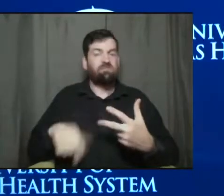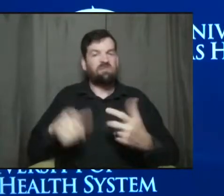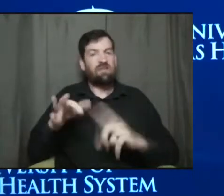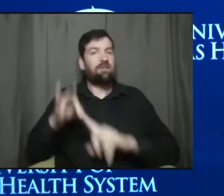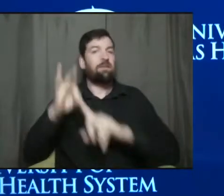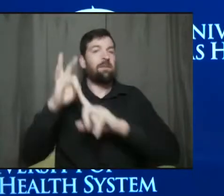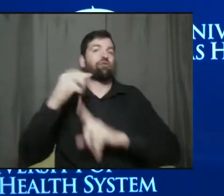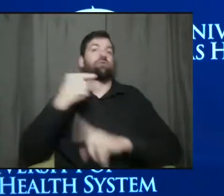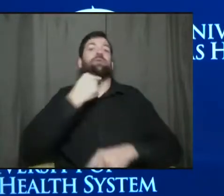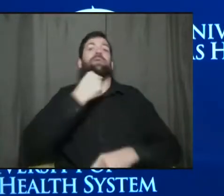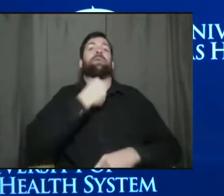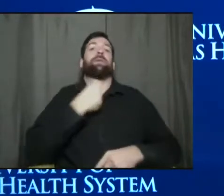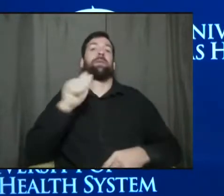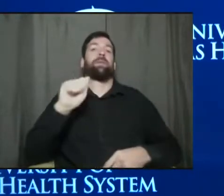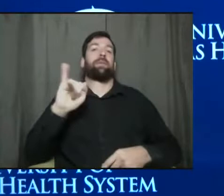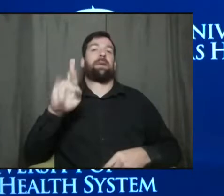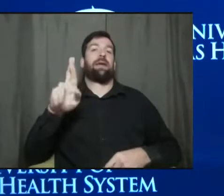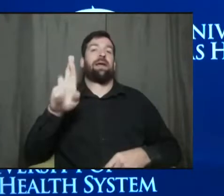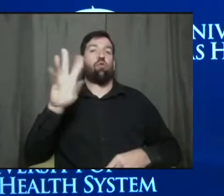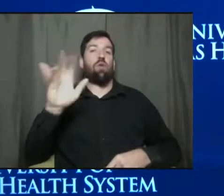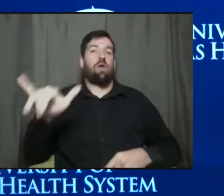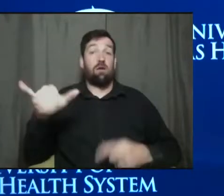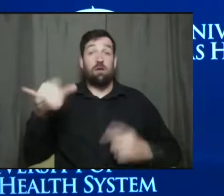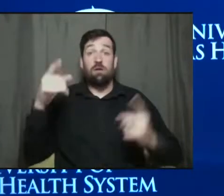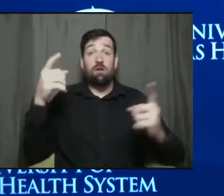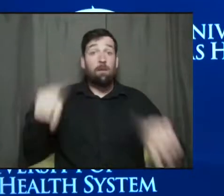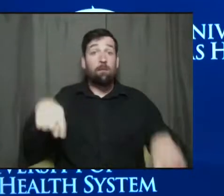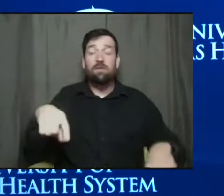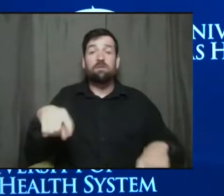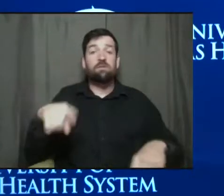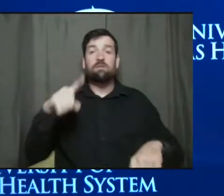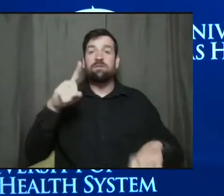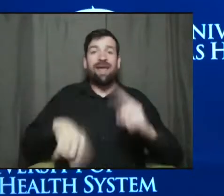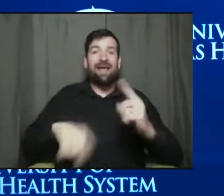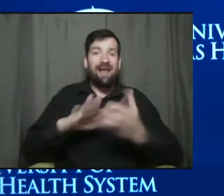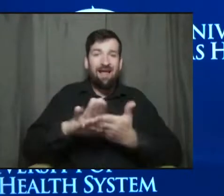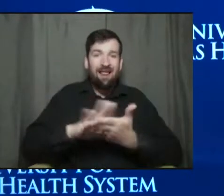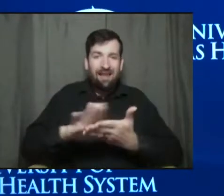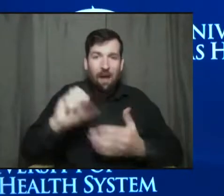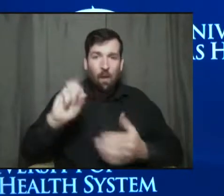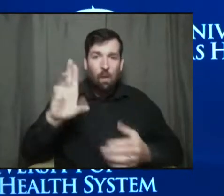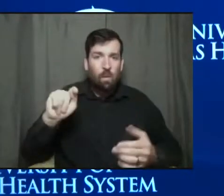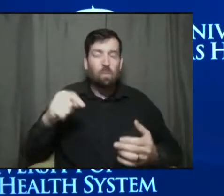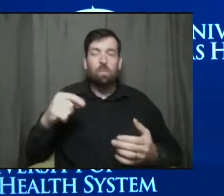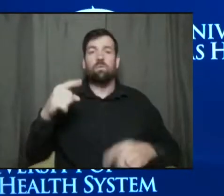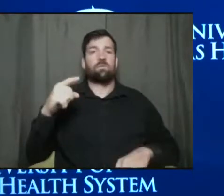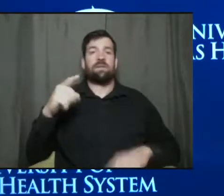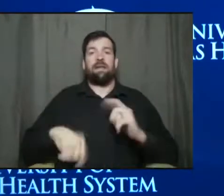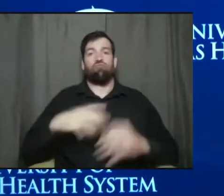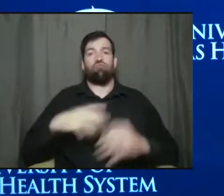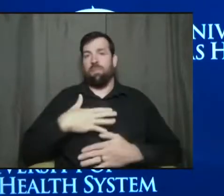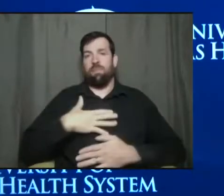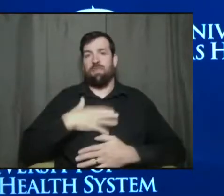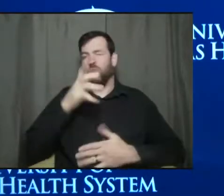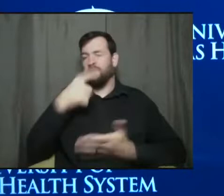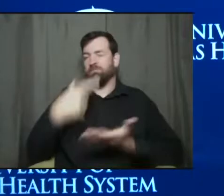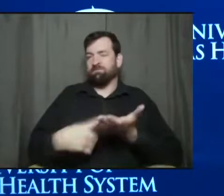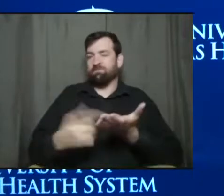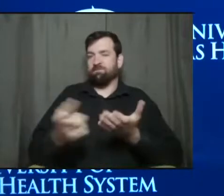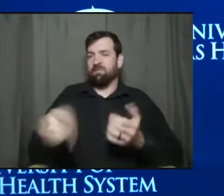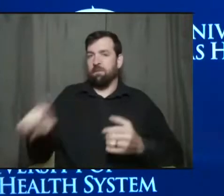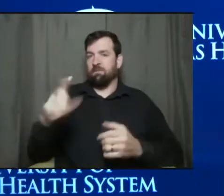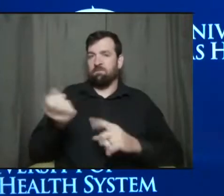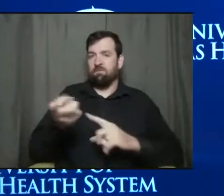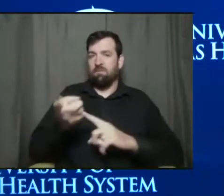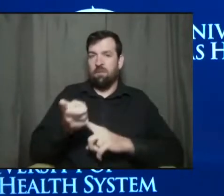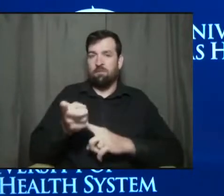what then happens is patients can't clear the mucus out and they can't breathe. We're going to talk a little bit about that with our patients in just a moment. The